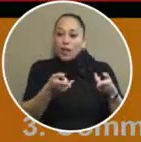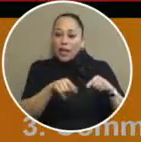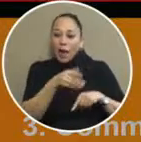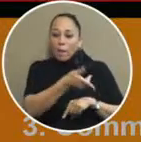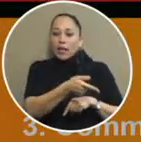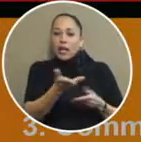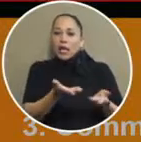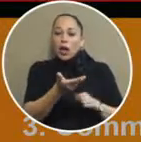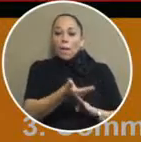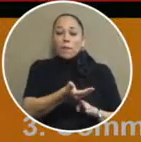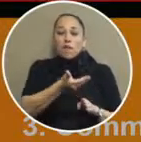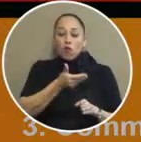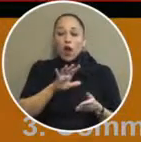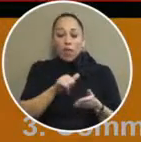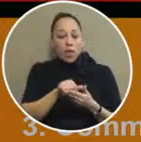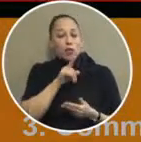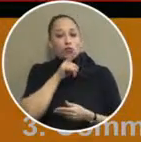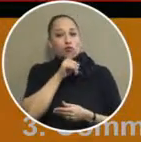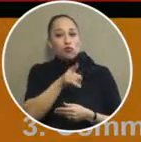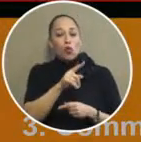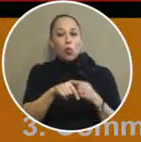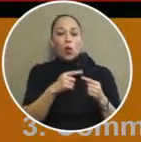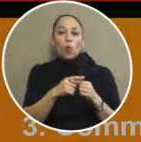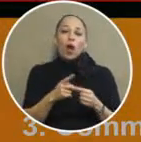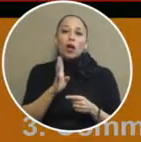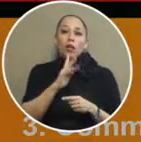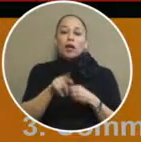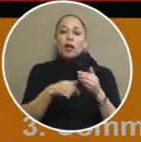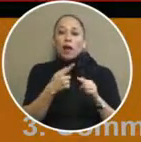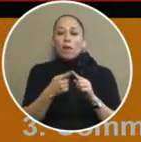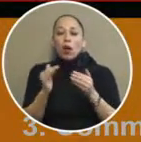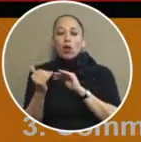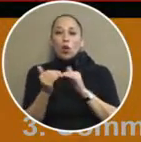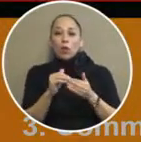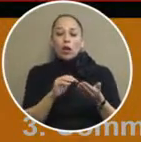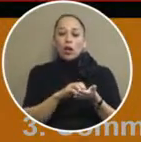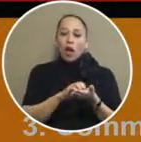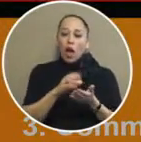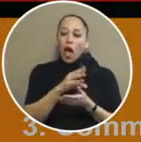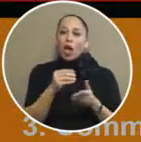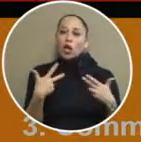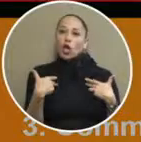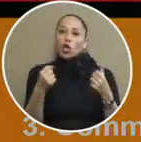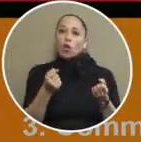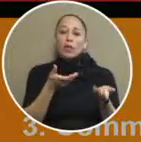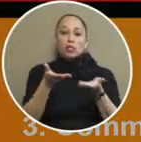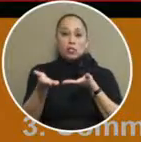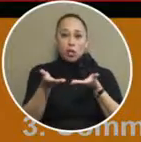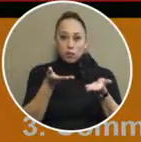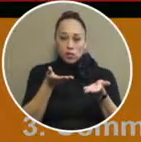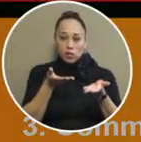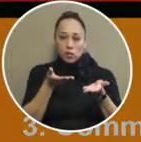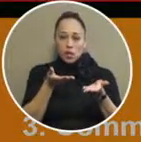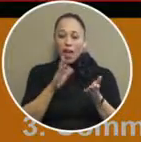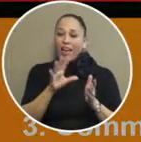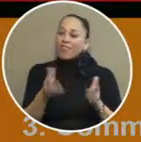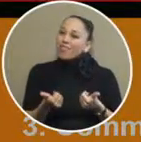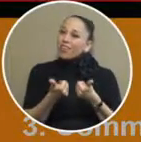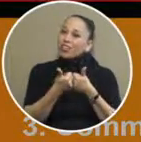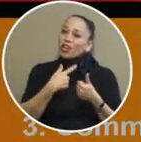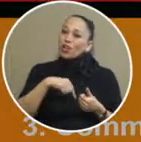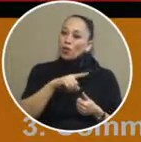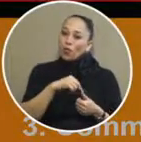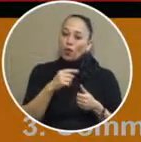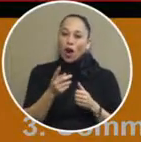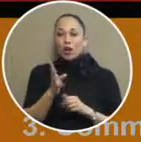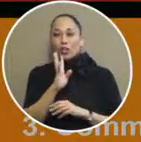our community. And that's especially true when we talk about community vulnerability and human services. The challenges that our